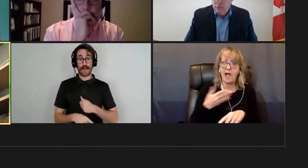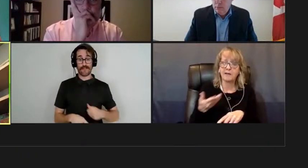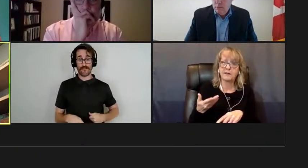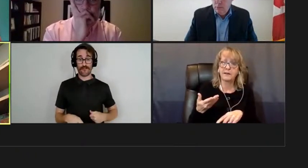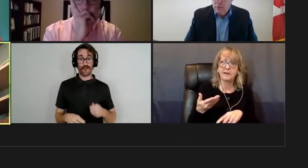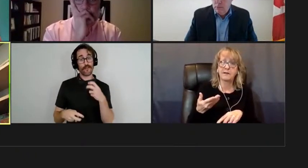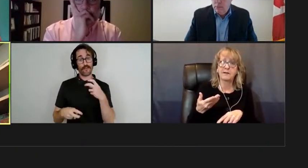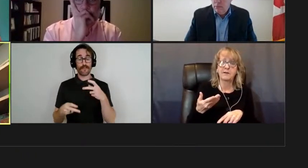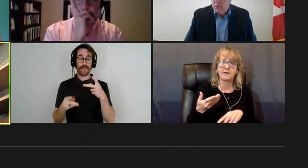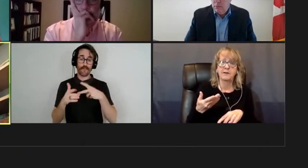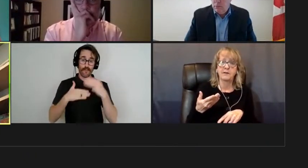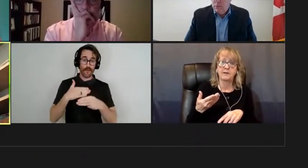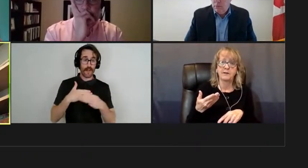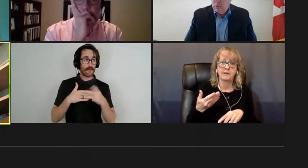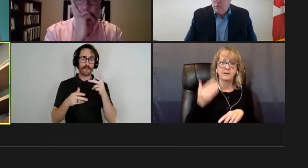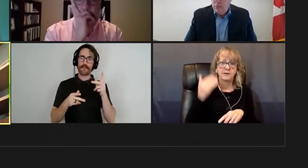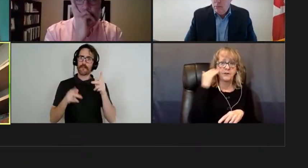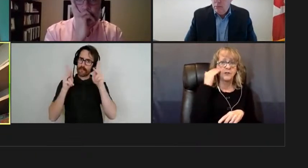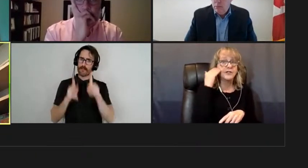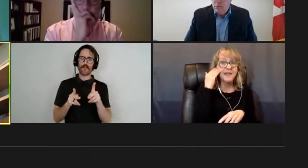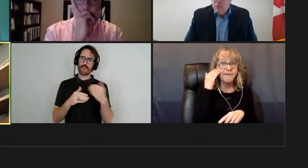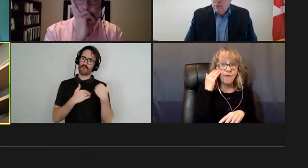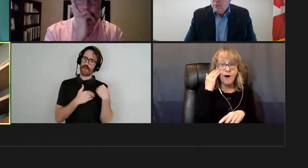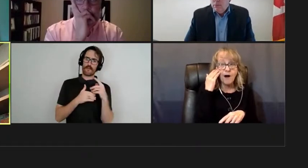that's really helpful.